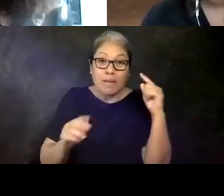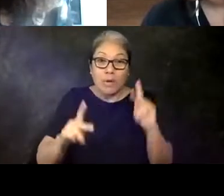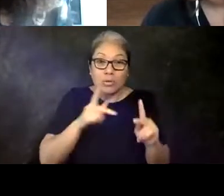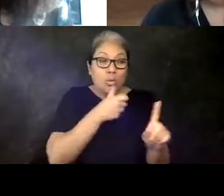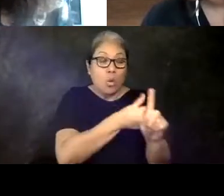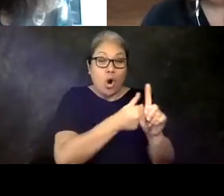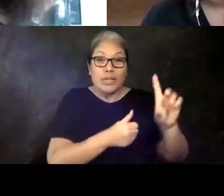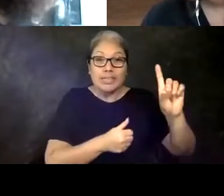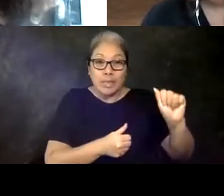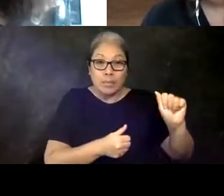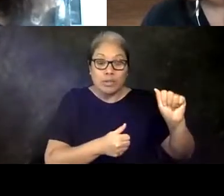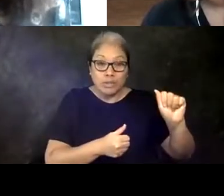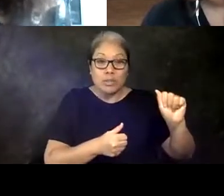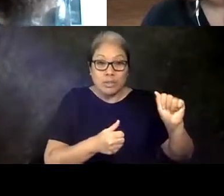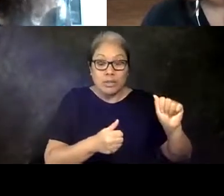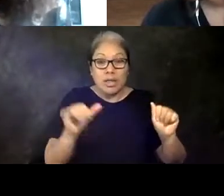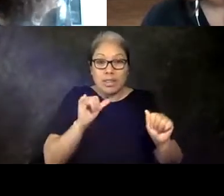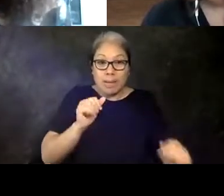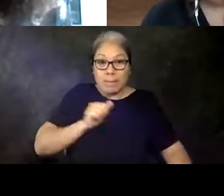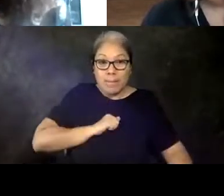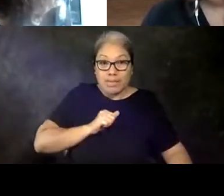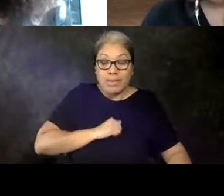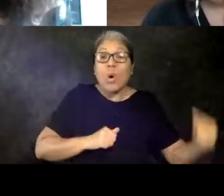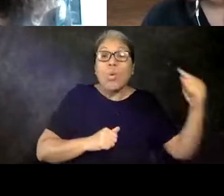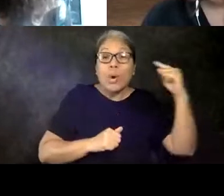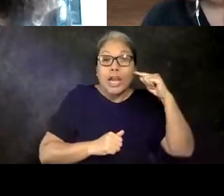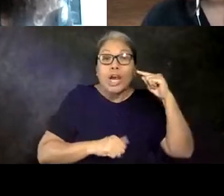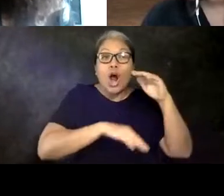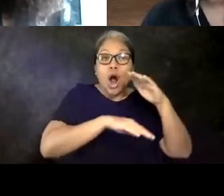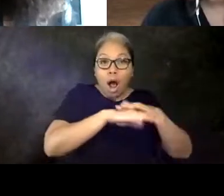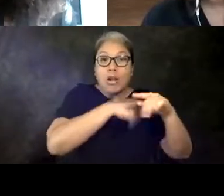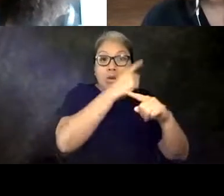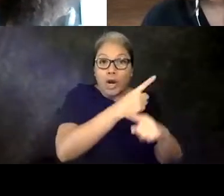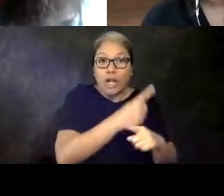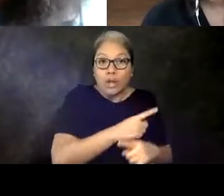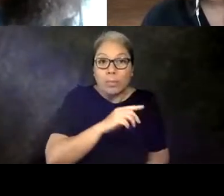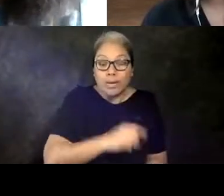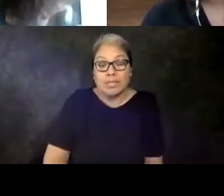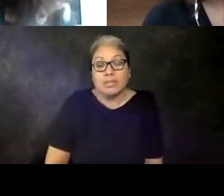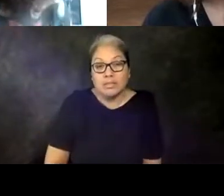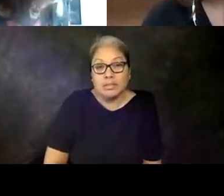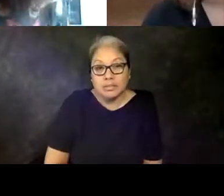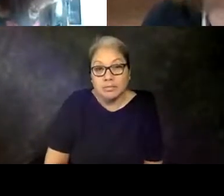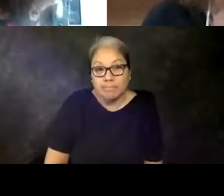disabled in this space, like myself, hear on a regular basis, okay?